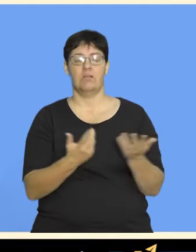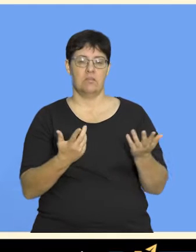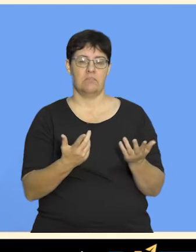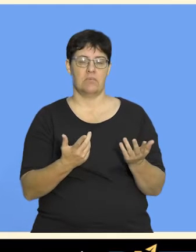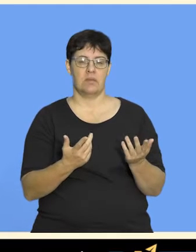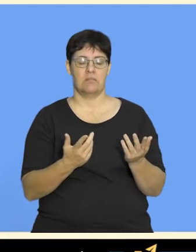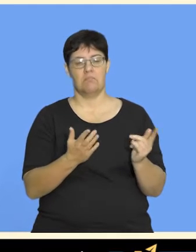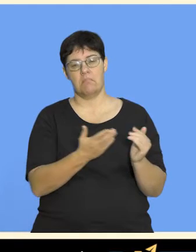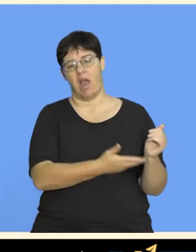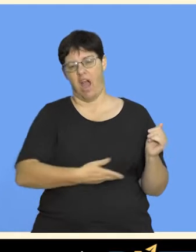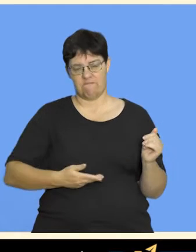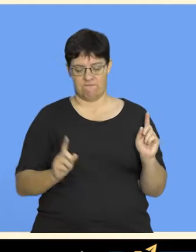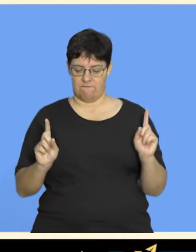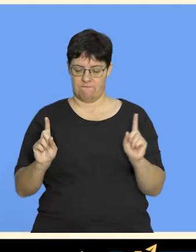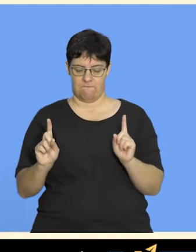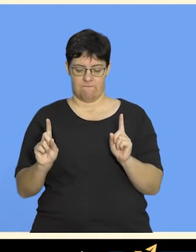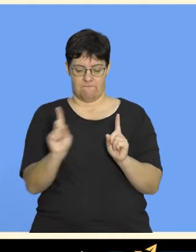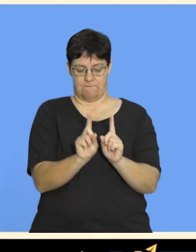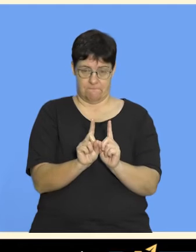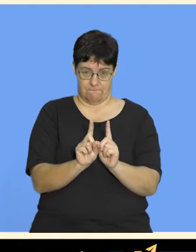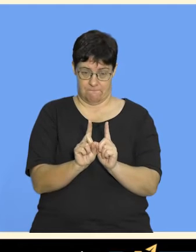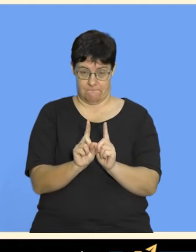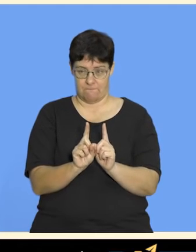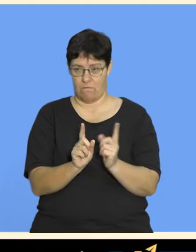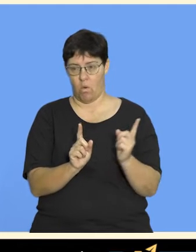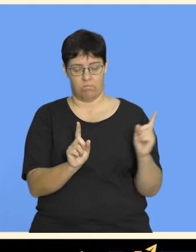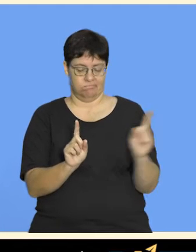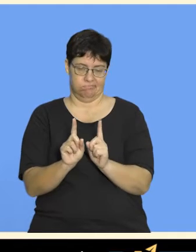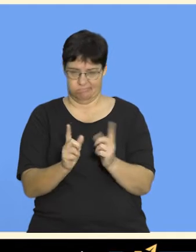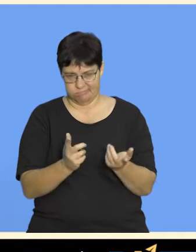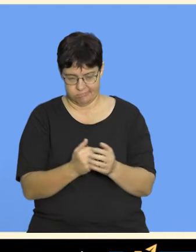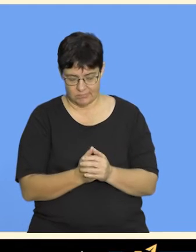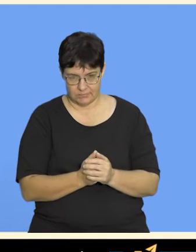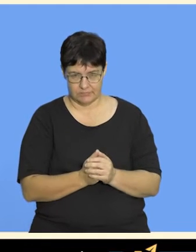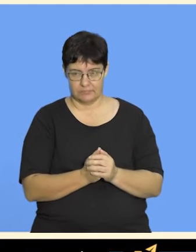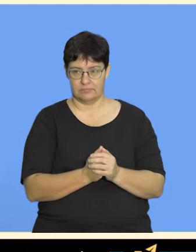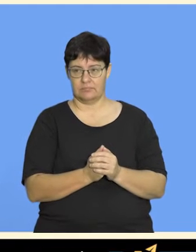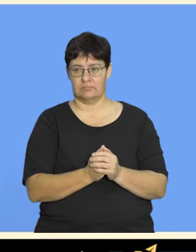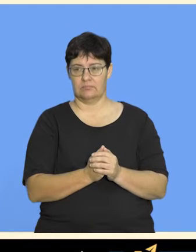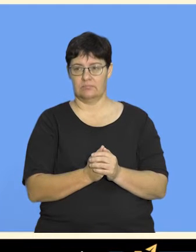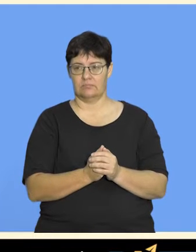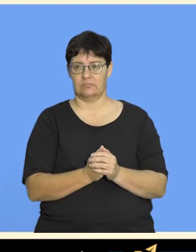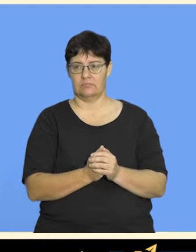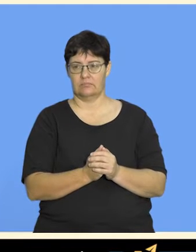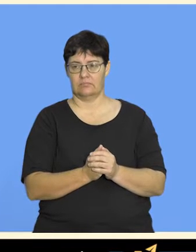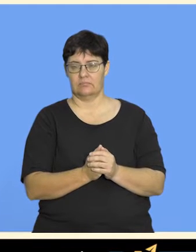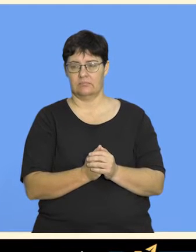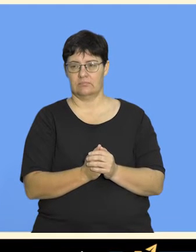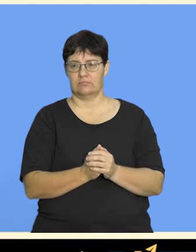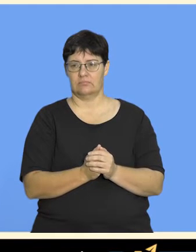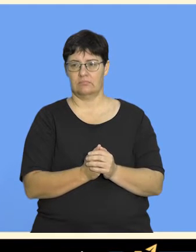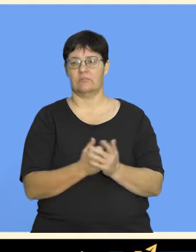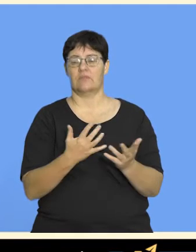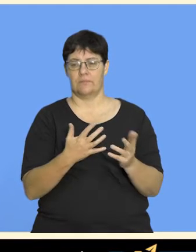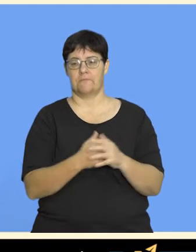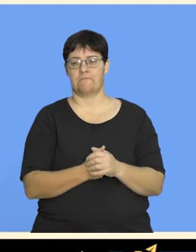let's half the distance. So we're going to go to 2.6, 2.2. It's getting very close because they're very